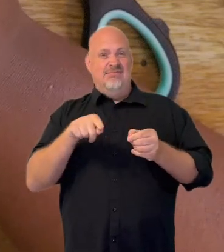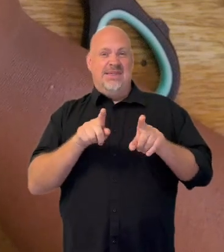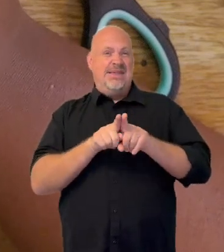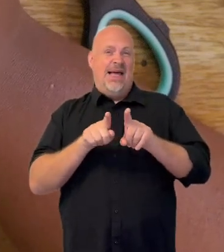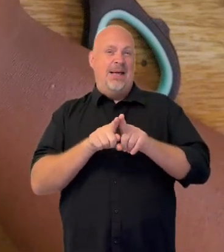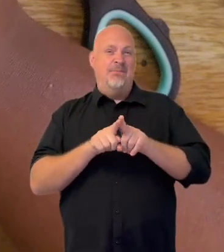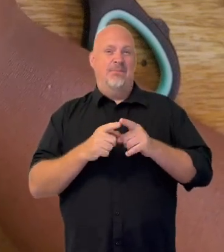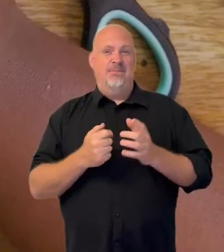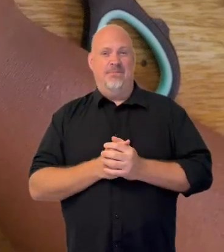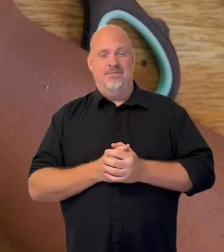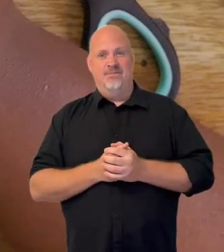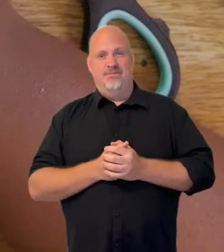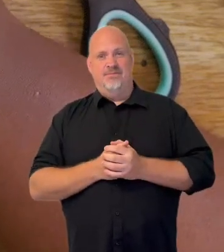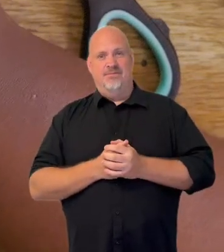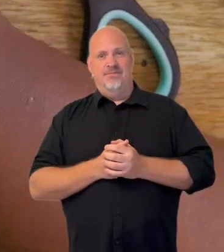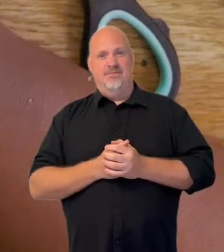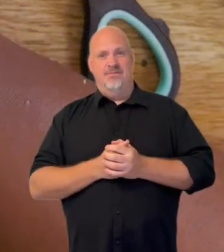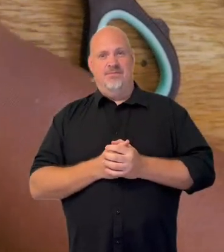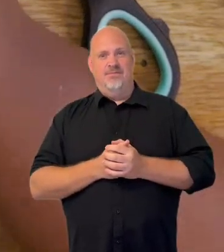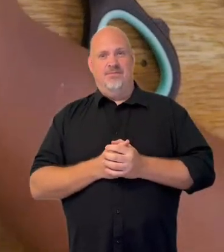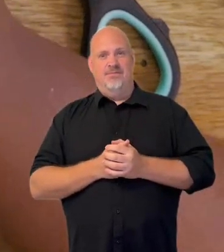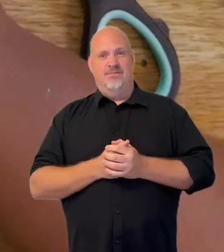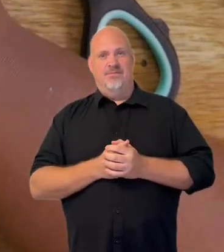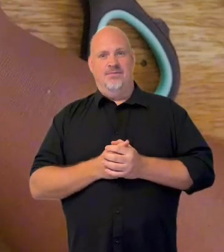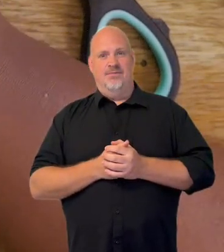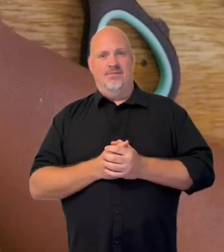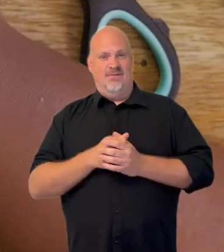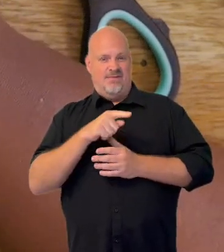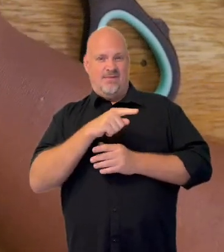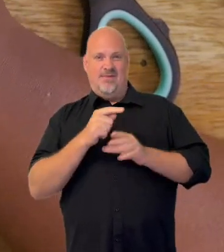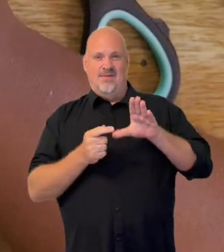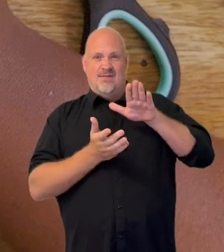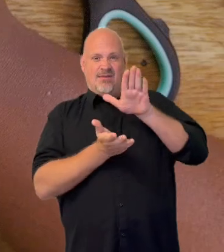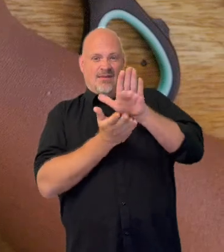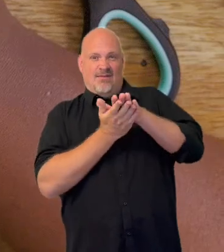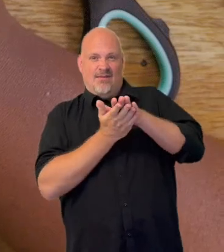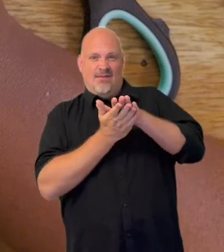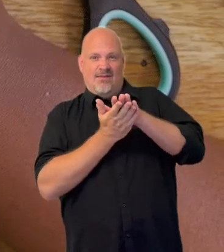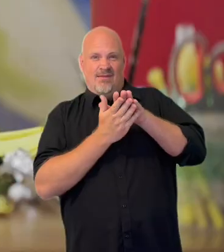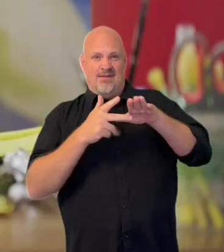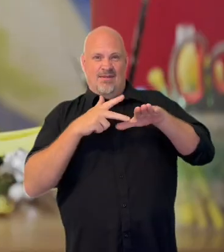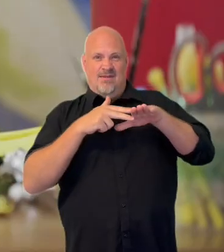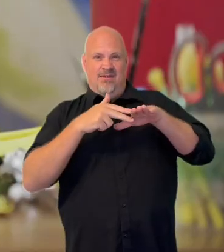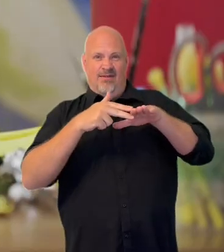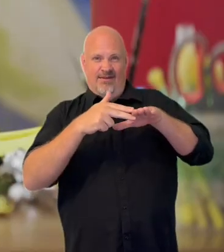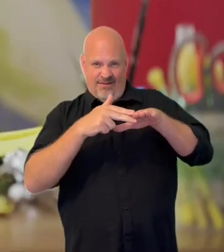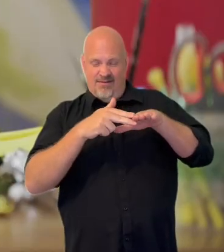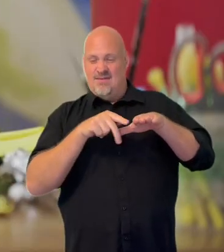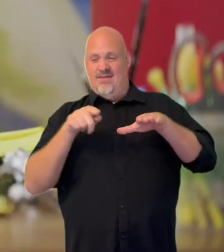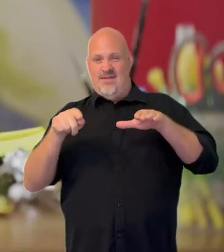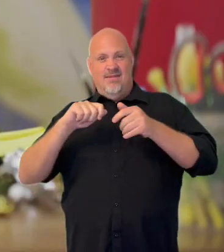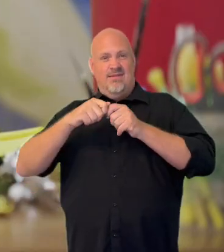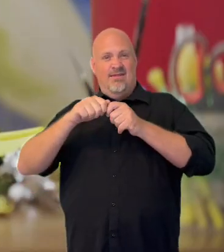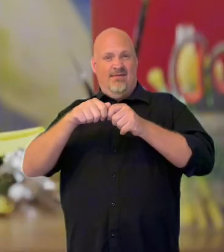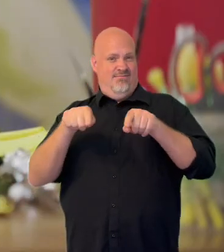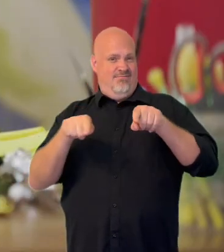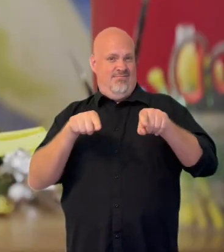Feel free to pause now if you're still catching up and go back if you need to and look over the steps one more